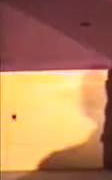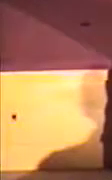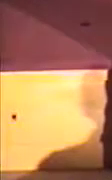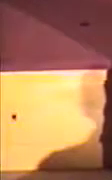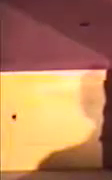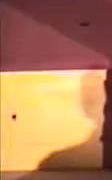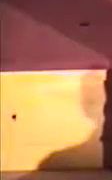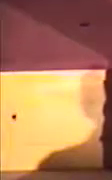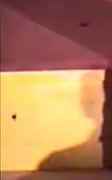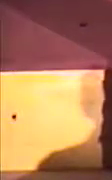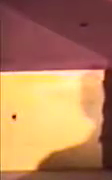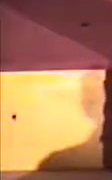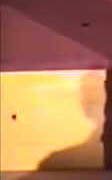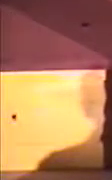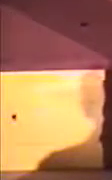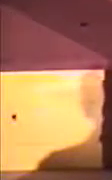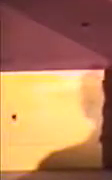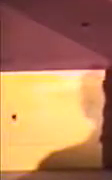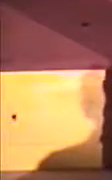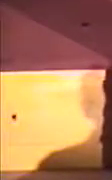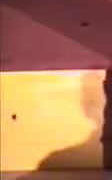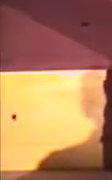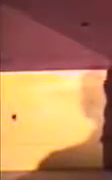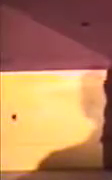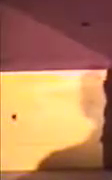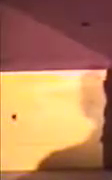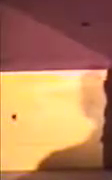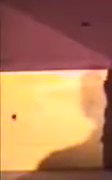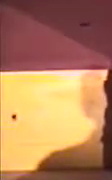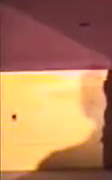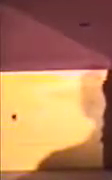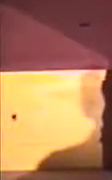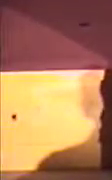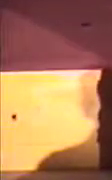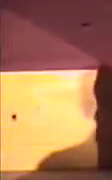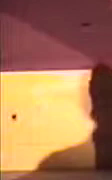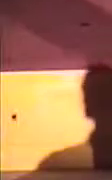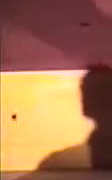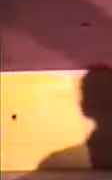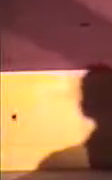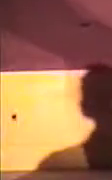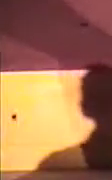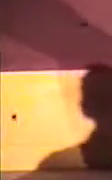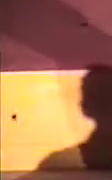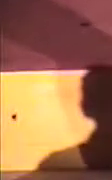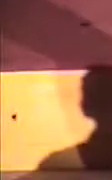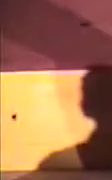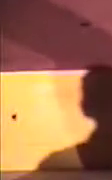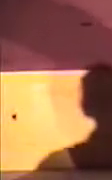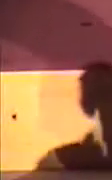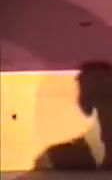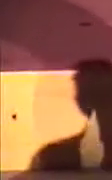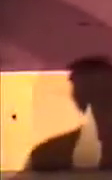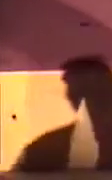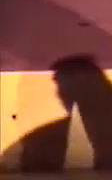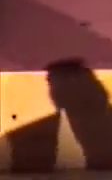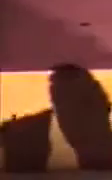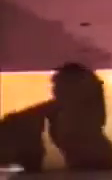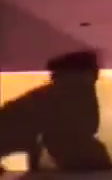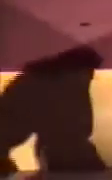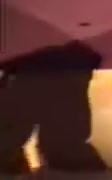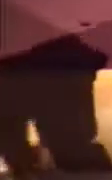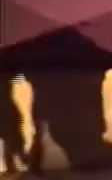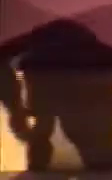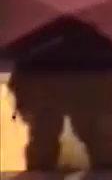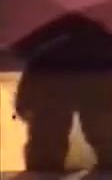life for Him, working and loving and striving in a relationship with Him. Would you stand and pray with me?